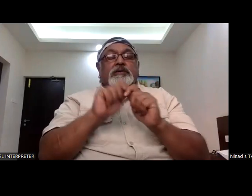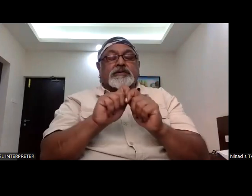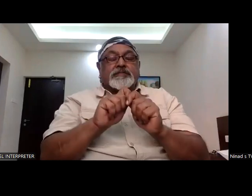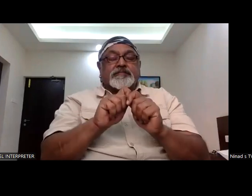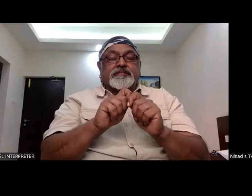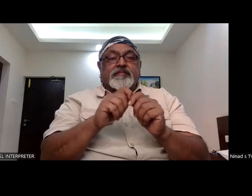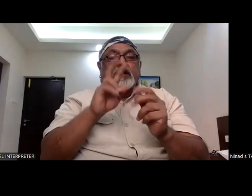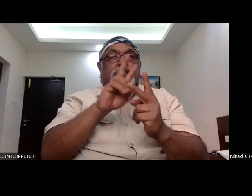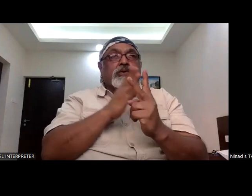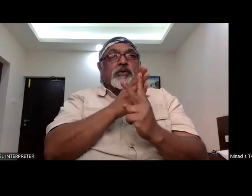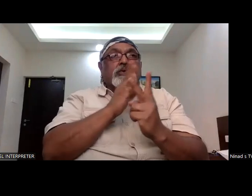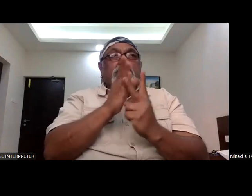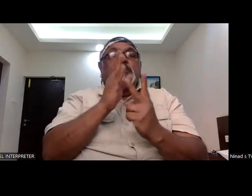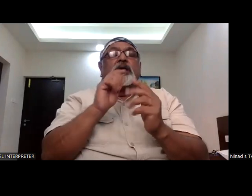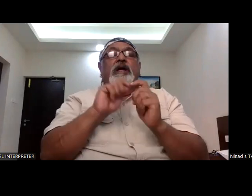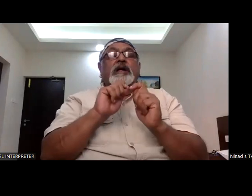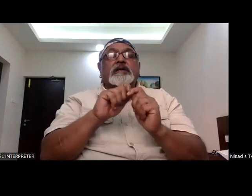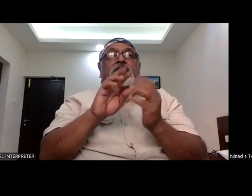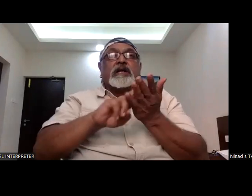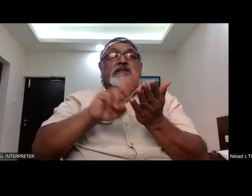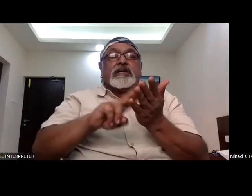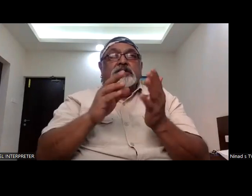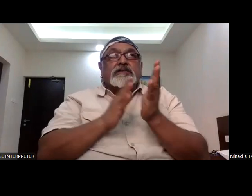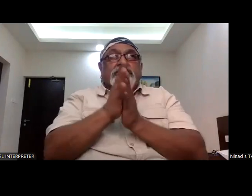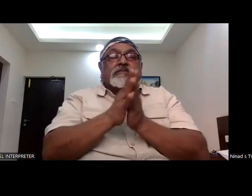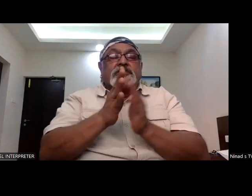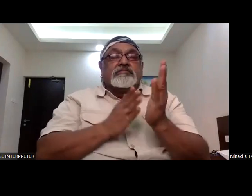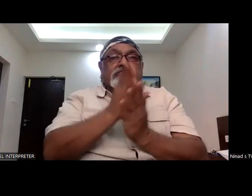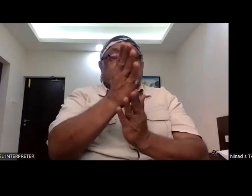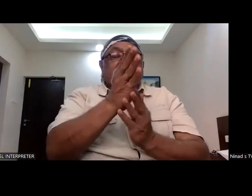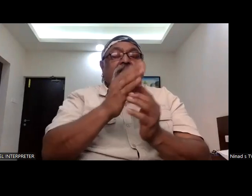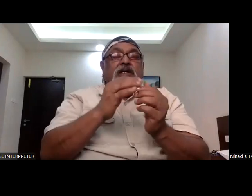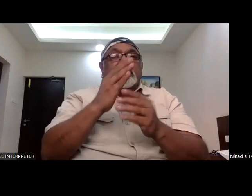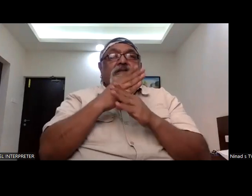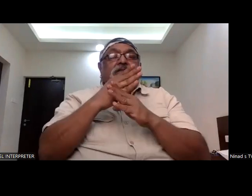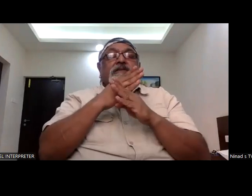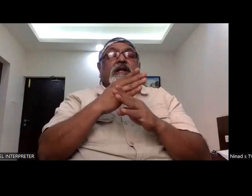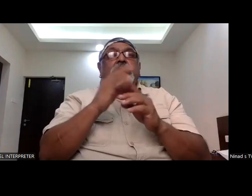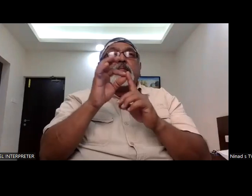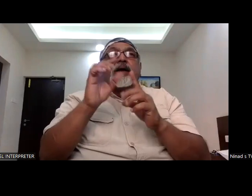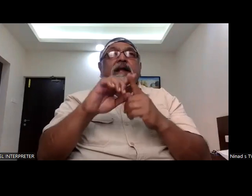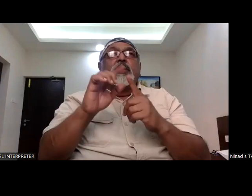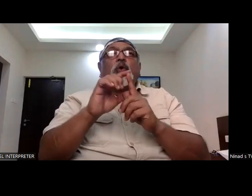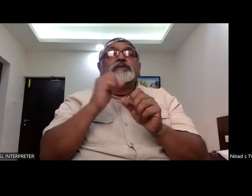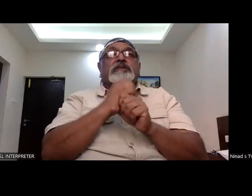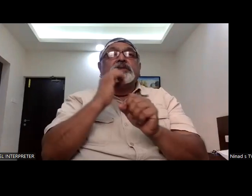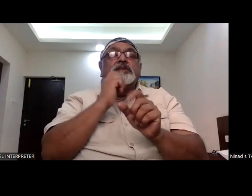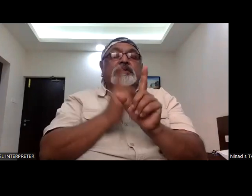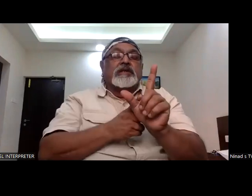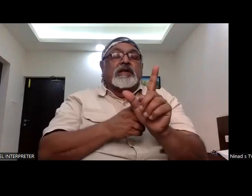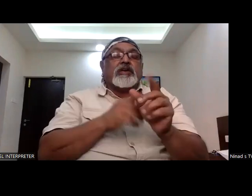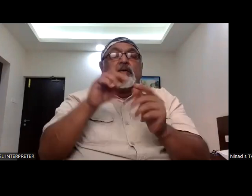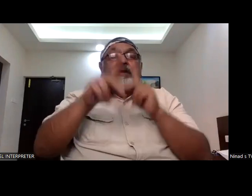two field actions: research initiatives with participatory pedagogy of people-centered development and